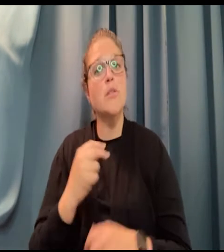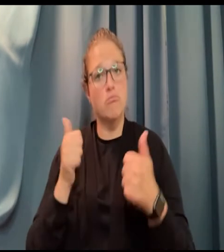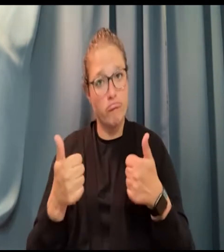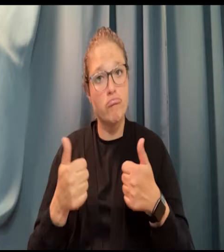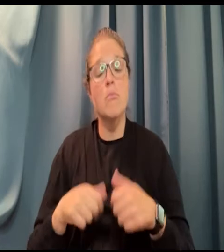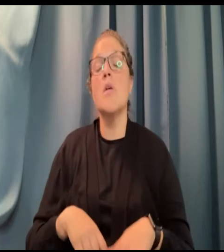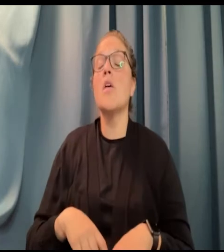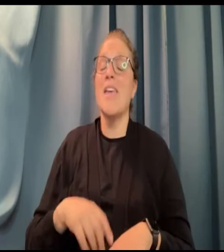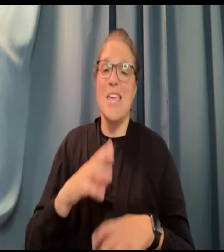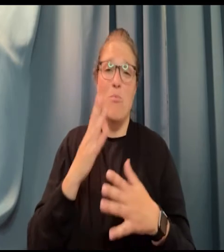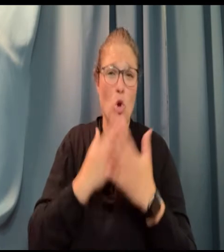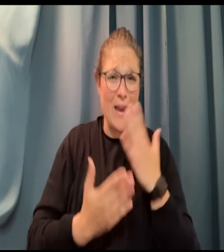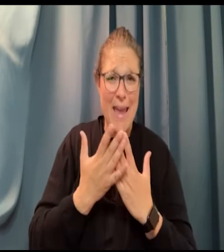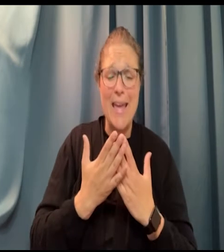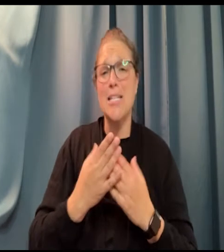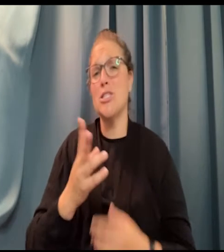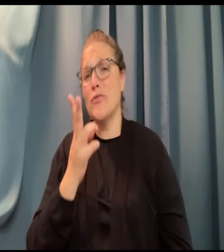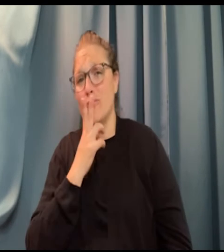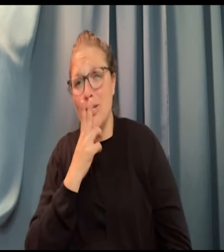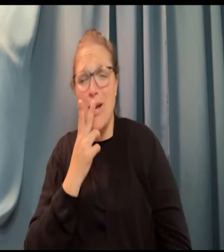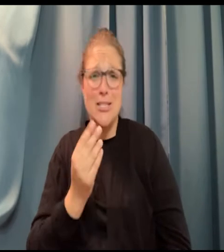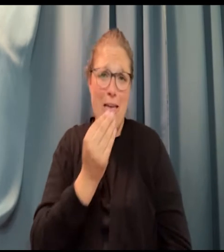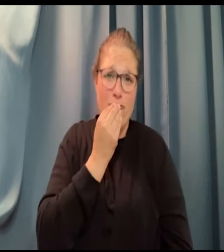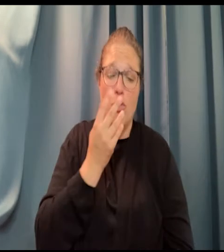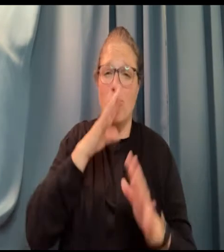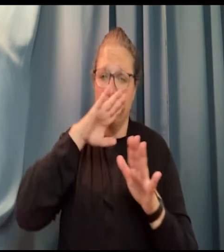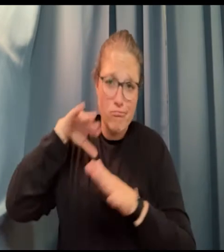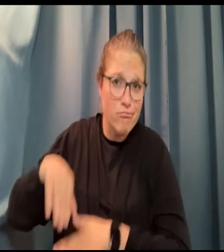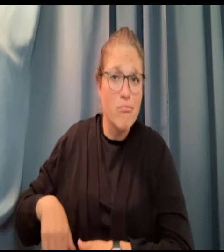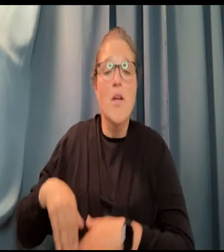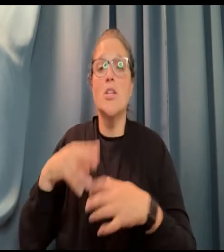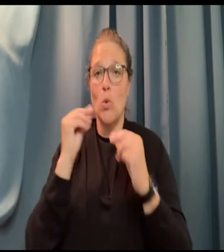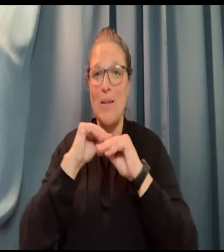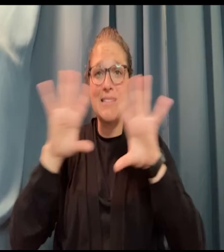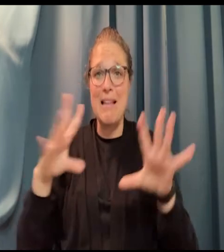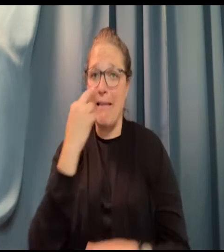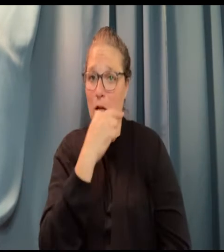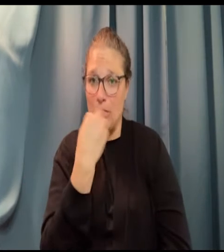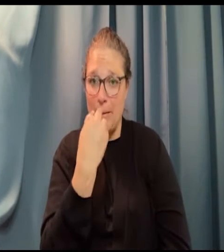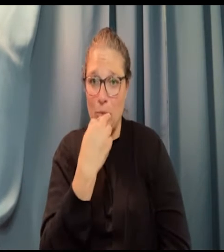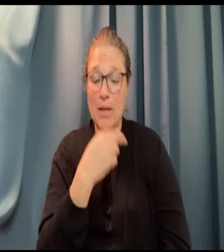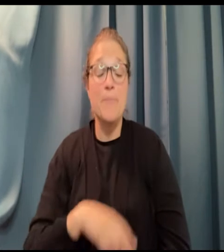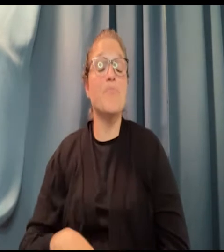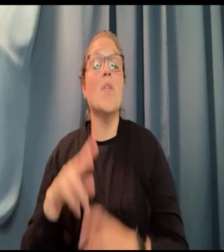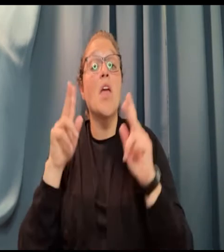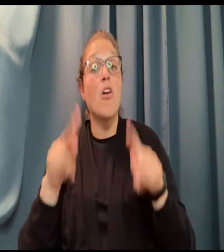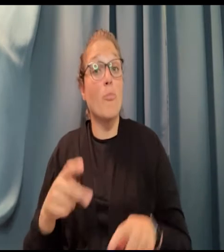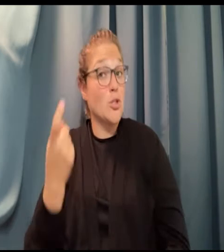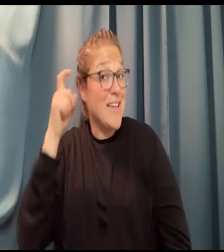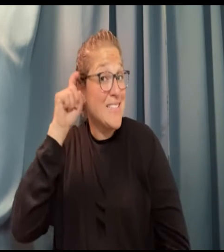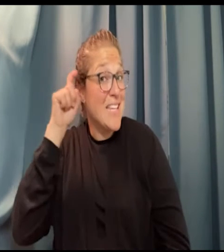hands and food and cigarettes away from your mouth. Person is using a hearing aid. Don't assume the person